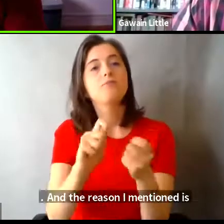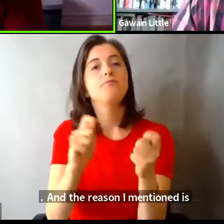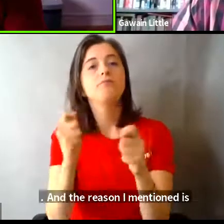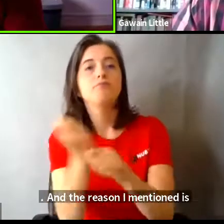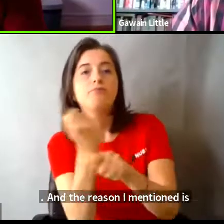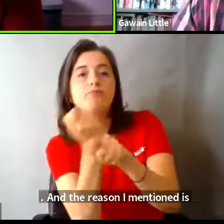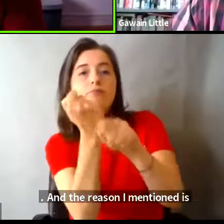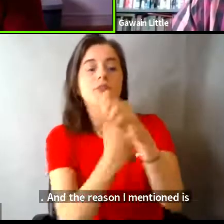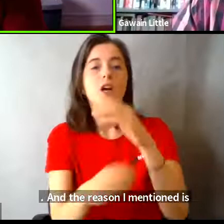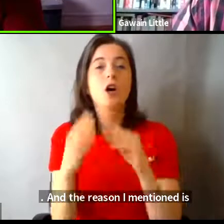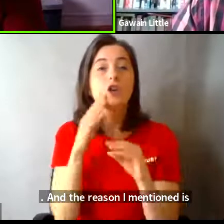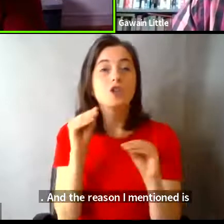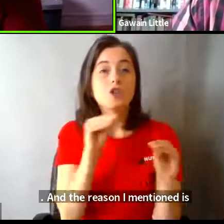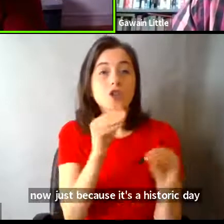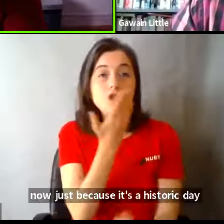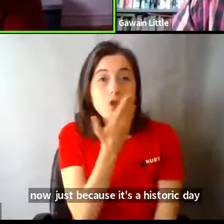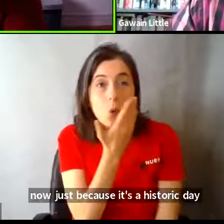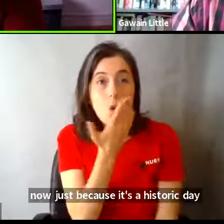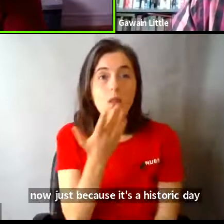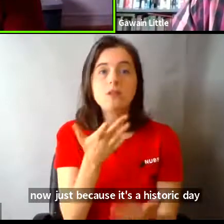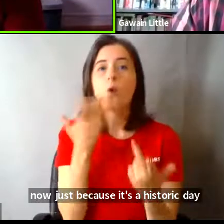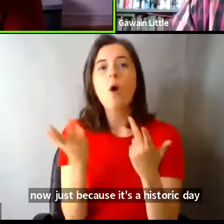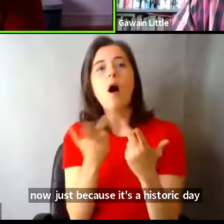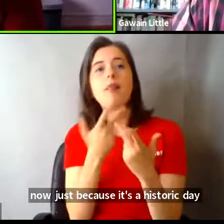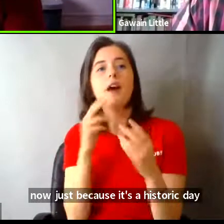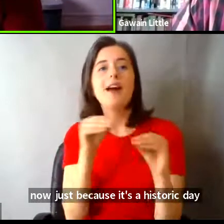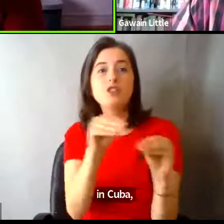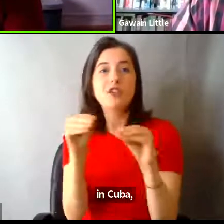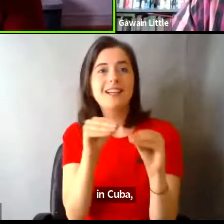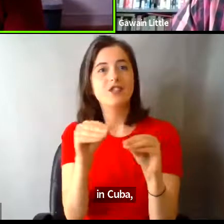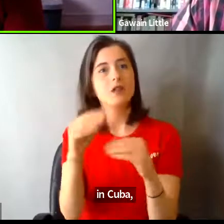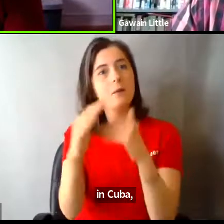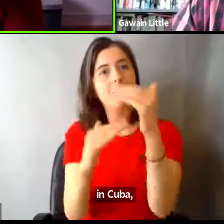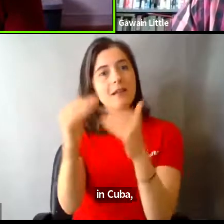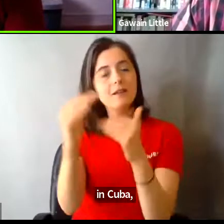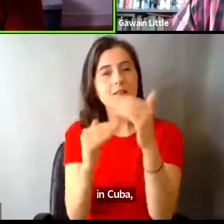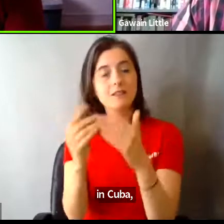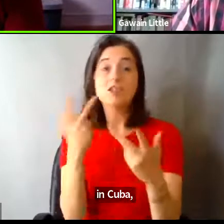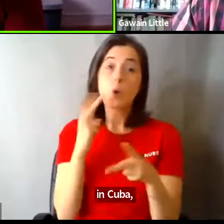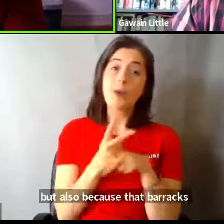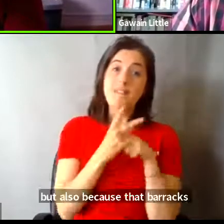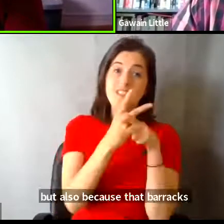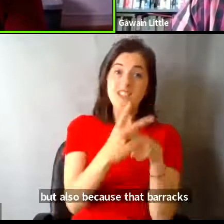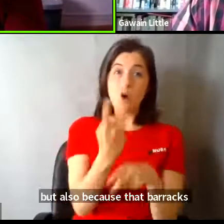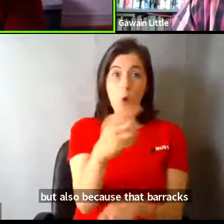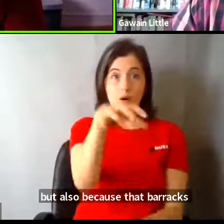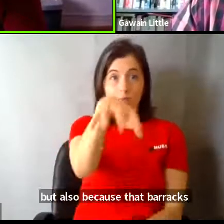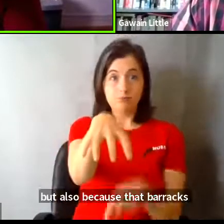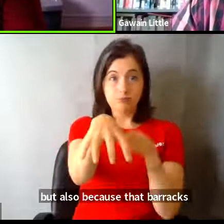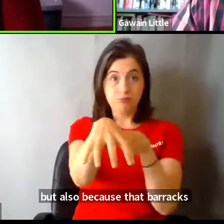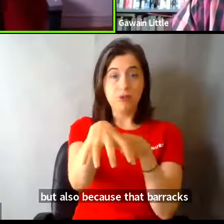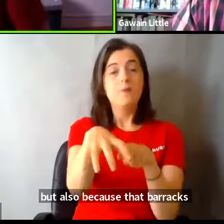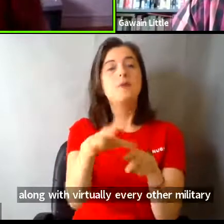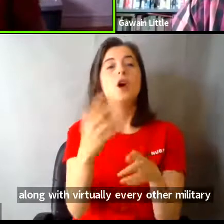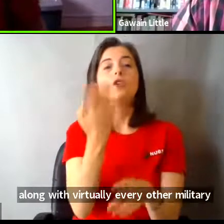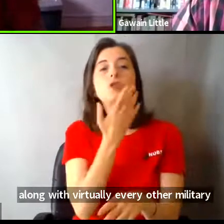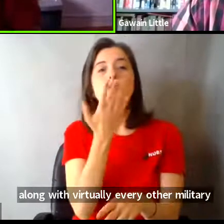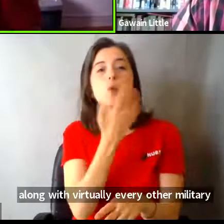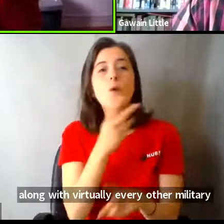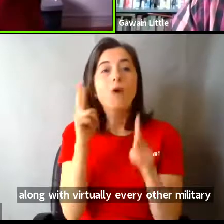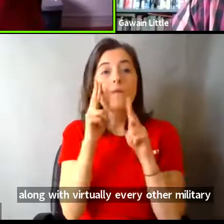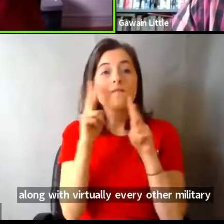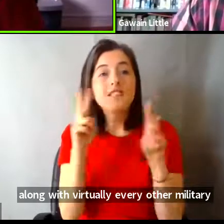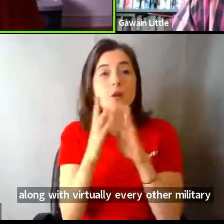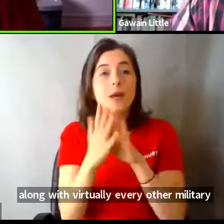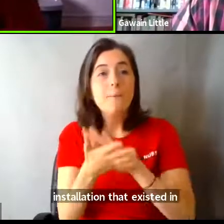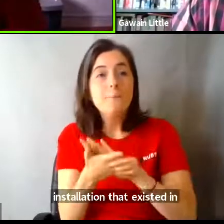went to visit there on a delegation, we went to visit a school for the visually impaired called Abel Santa Maria. And we